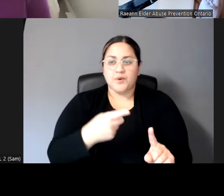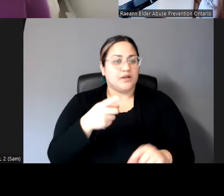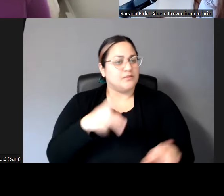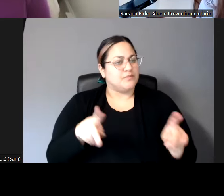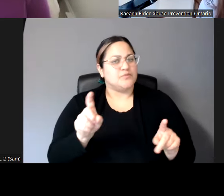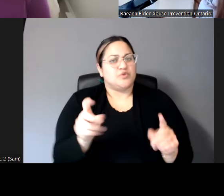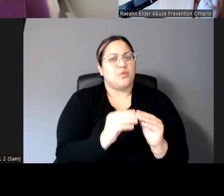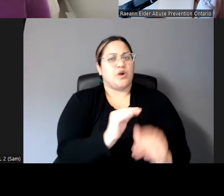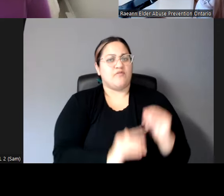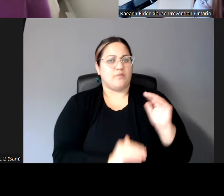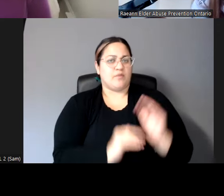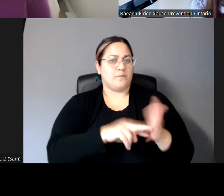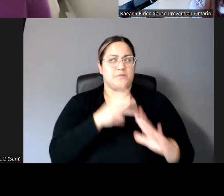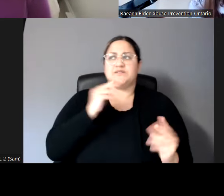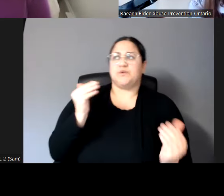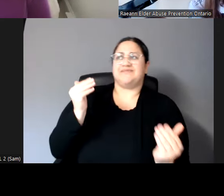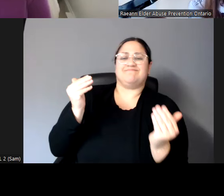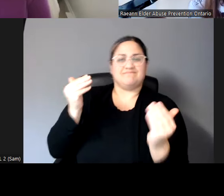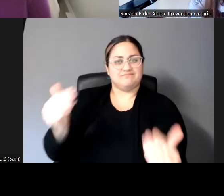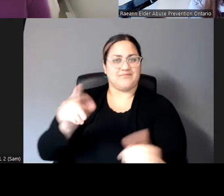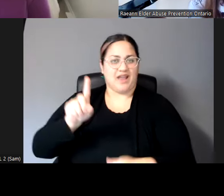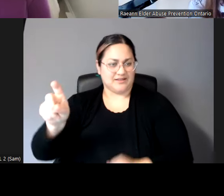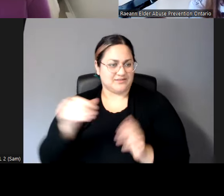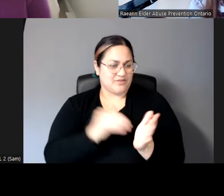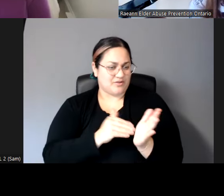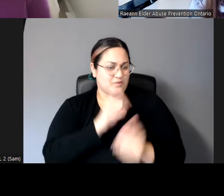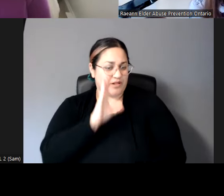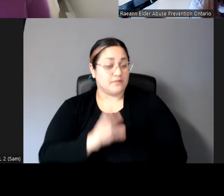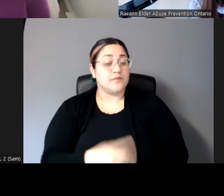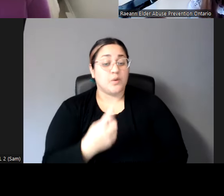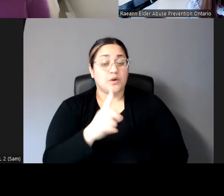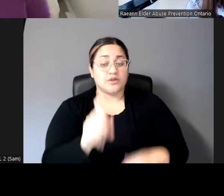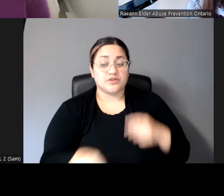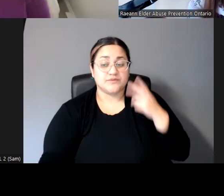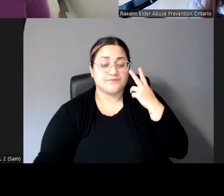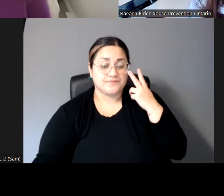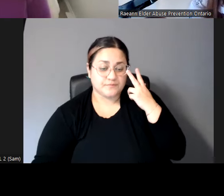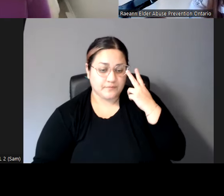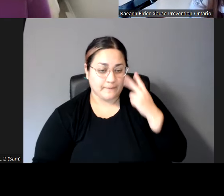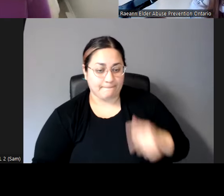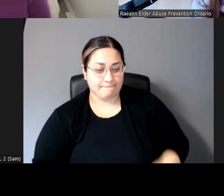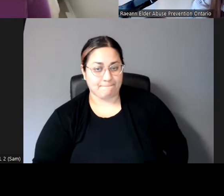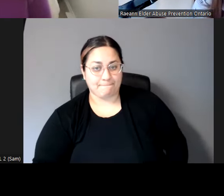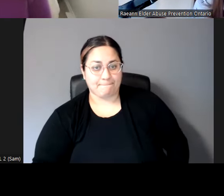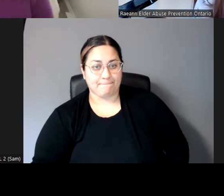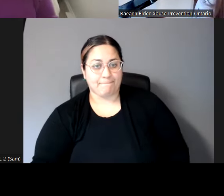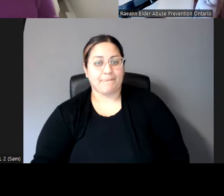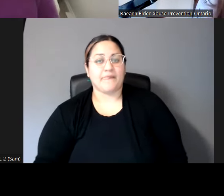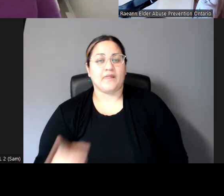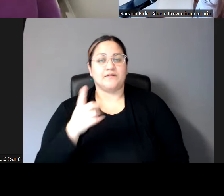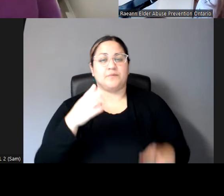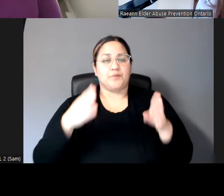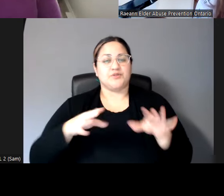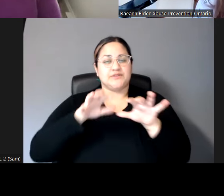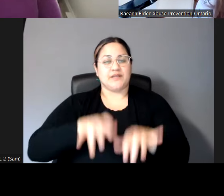in regards to, or maybe a comment. I have an annual test from my doctor from Toronto Memory Clinic for the last